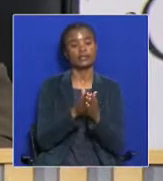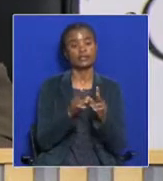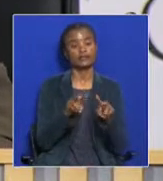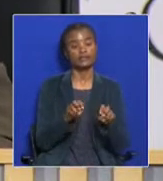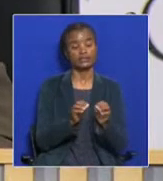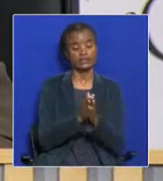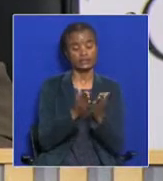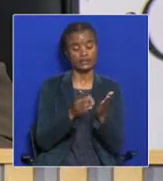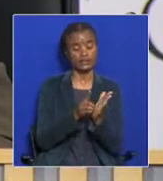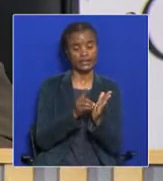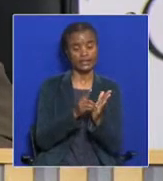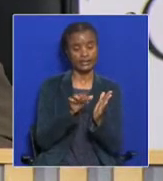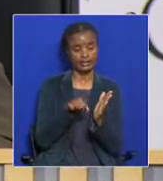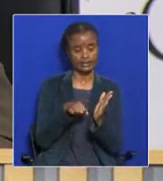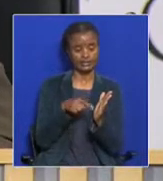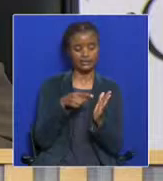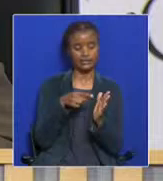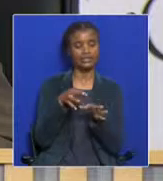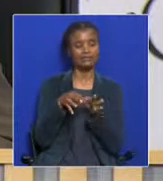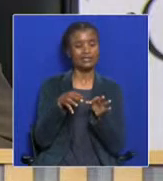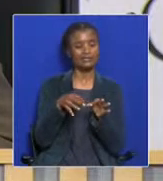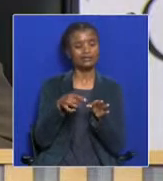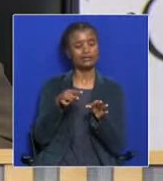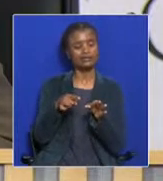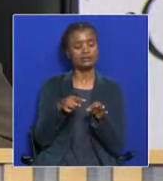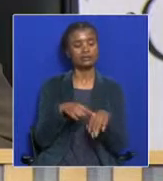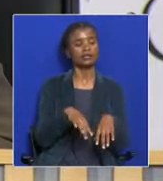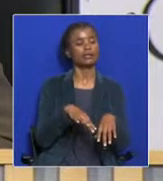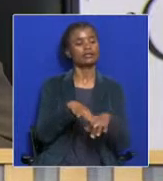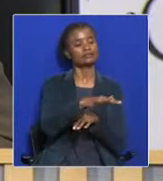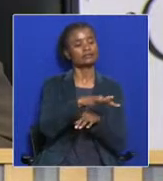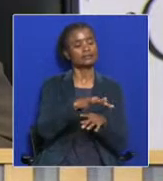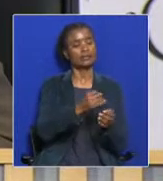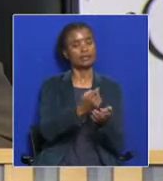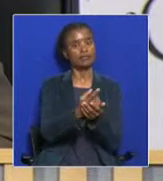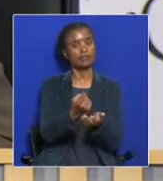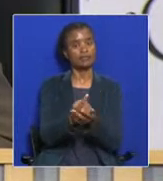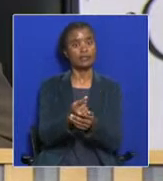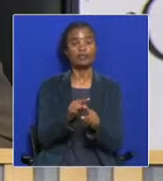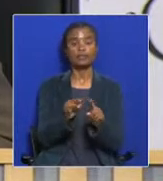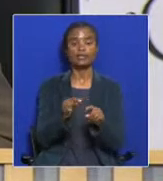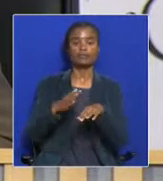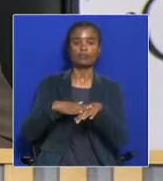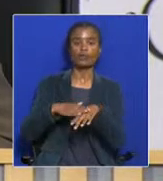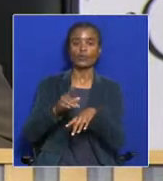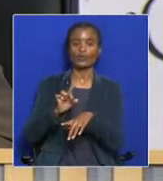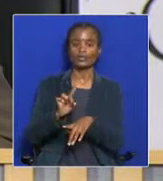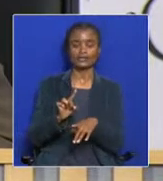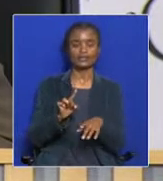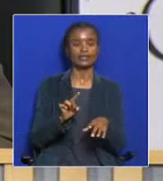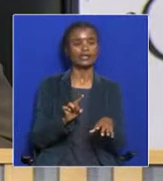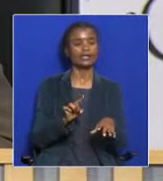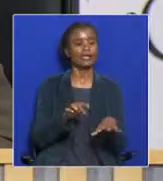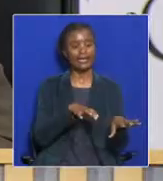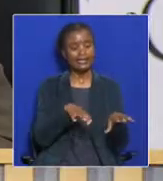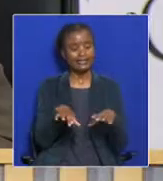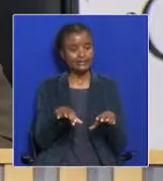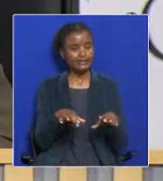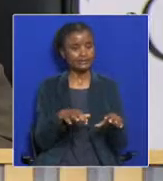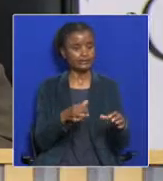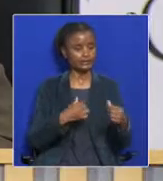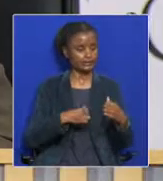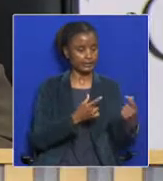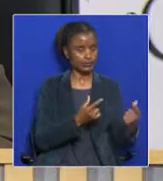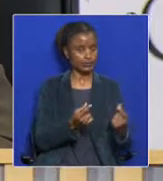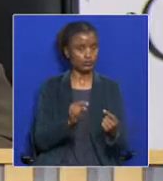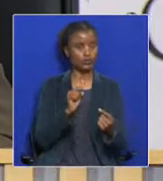investigation. It's more actions that were taken with regards to who did you call, where did you proceed to, your time,